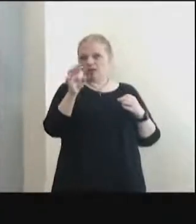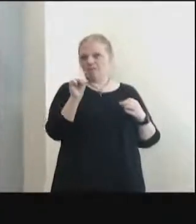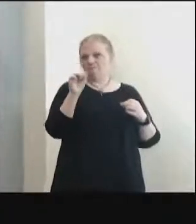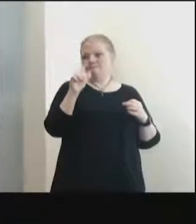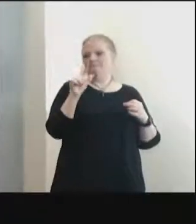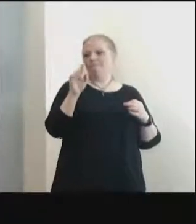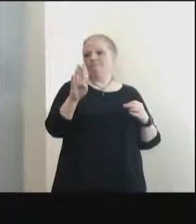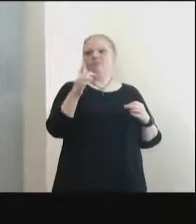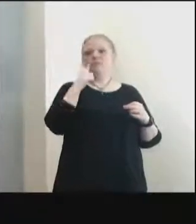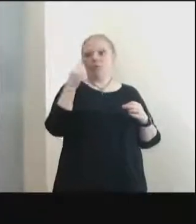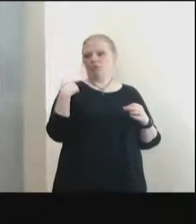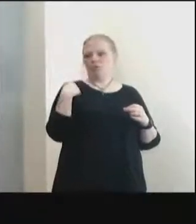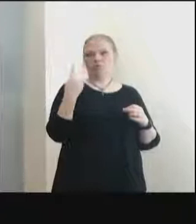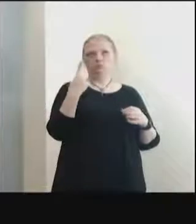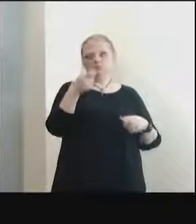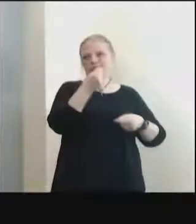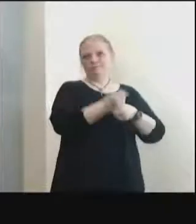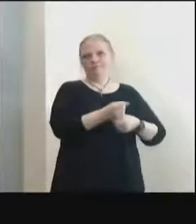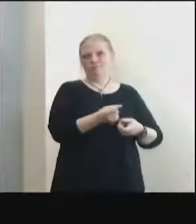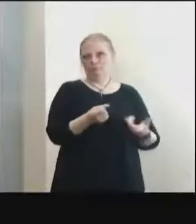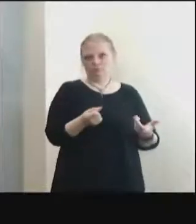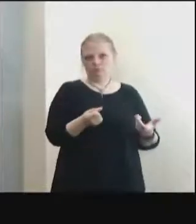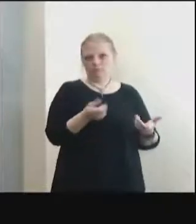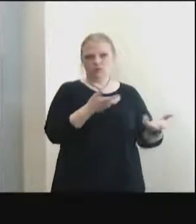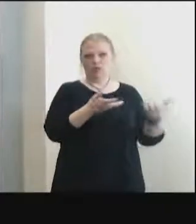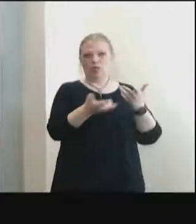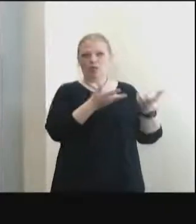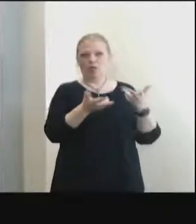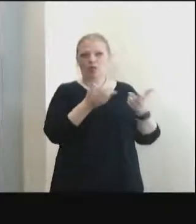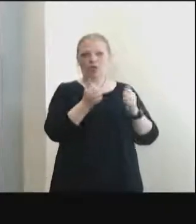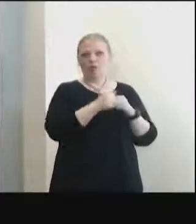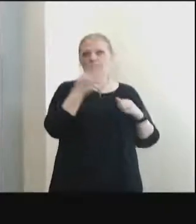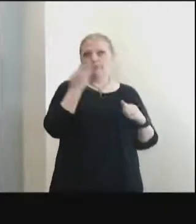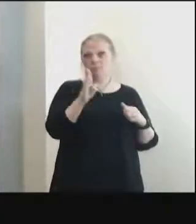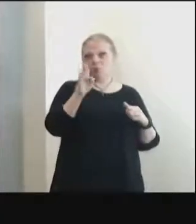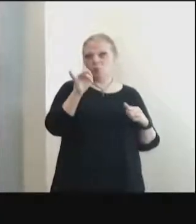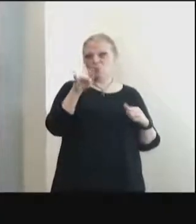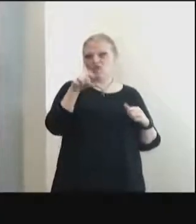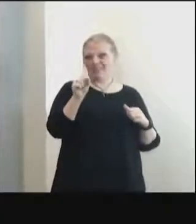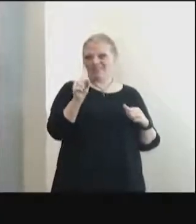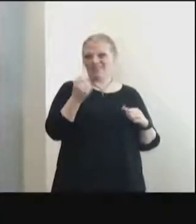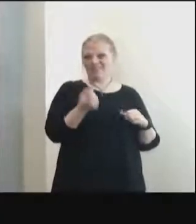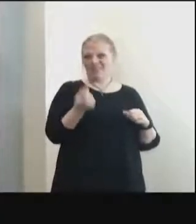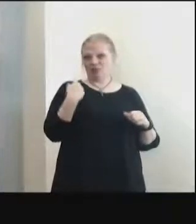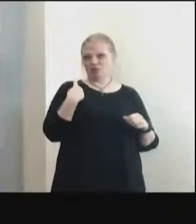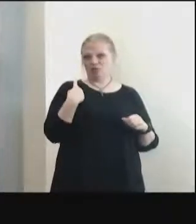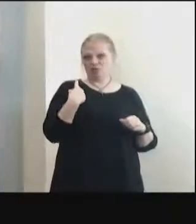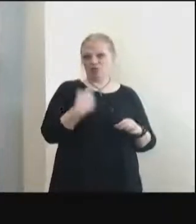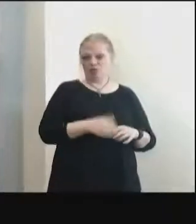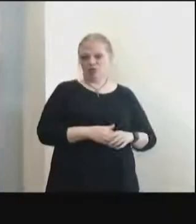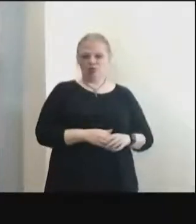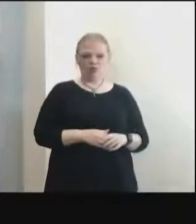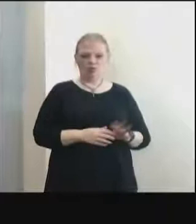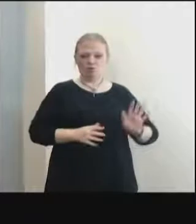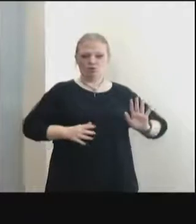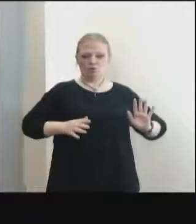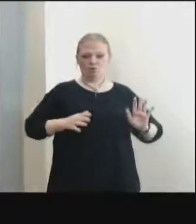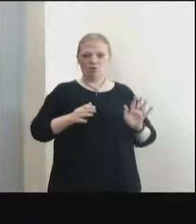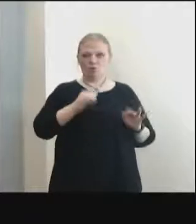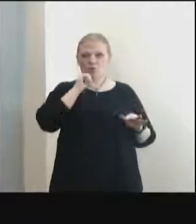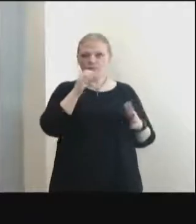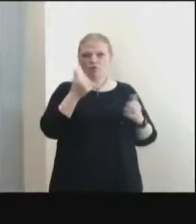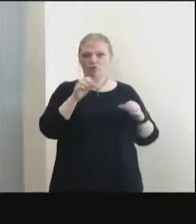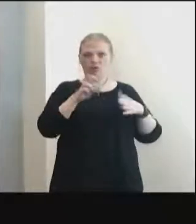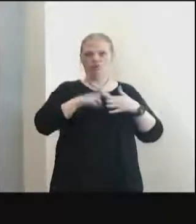for more than a year now, but of course, because we were dealing with the Blue Jays being in Buffalo last year. And I don't want to put cart in front of the